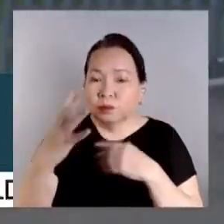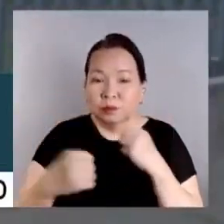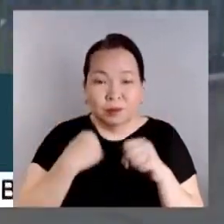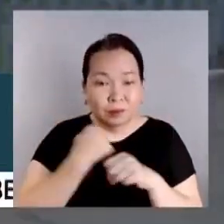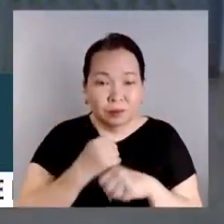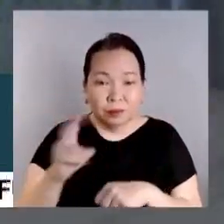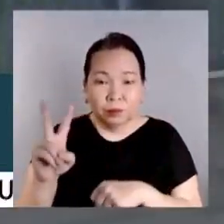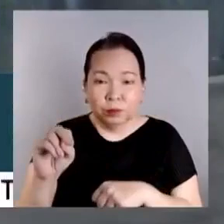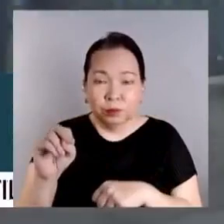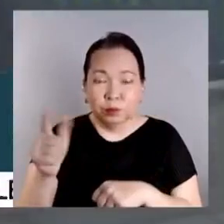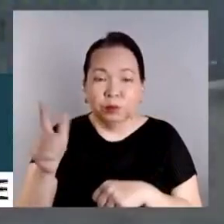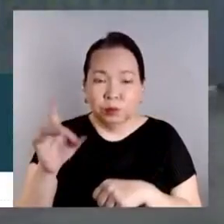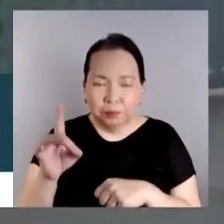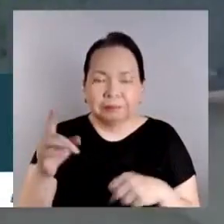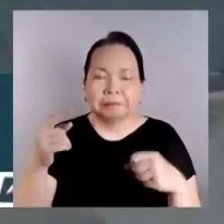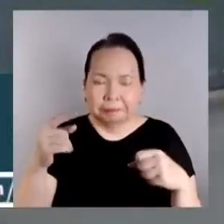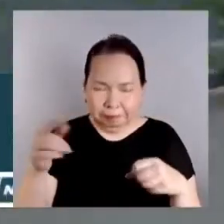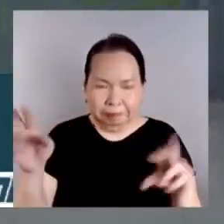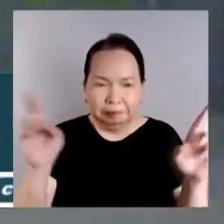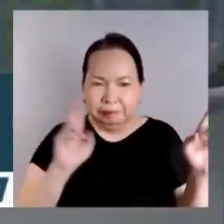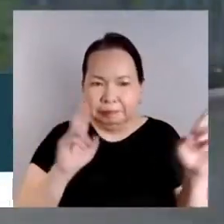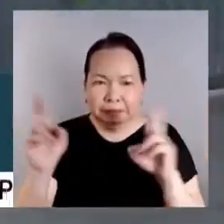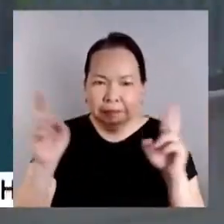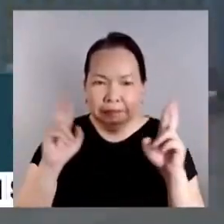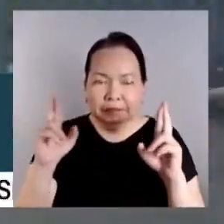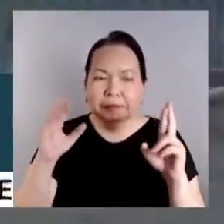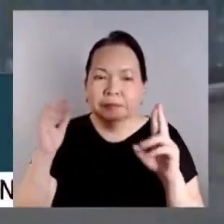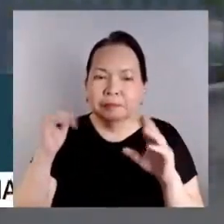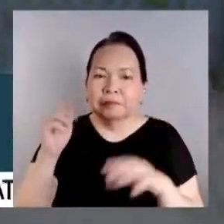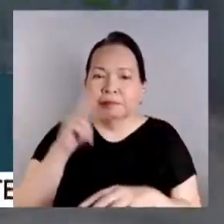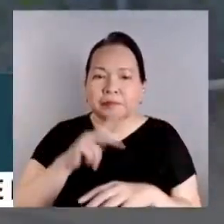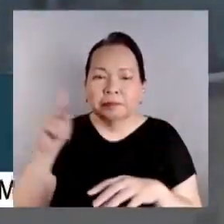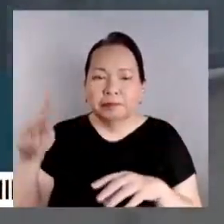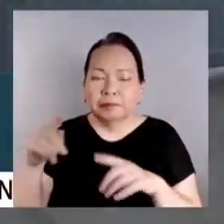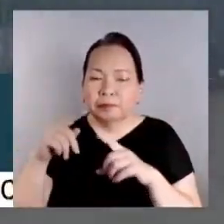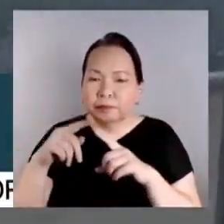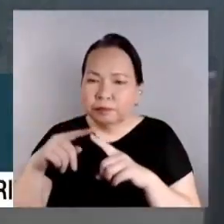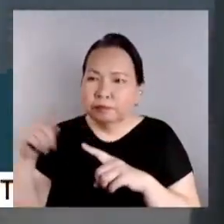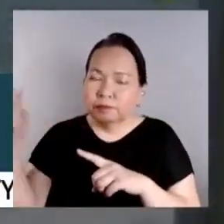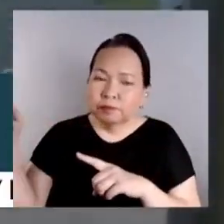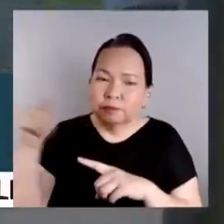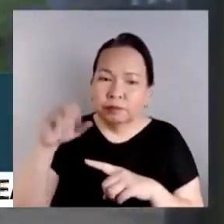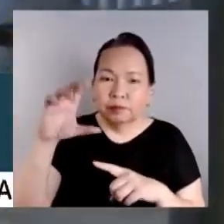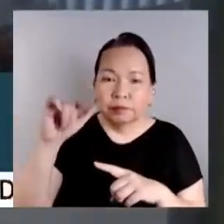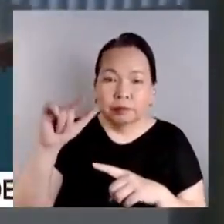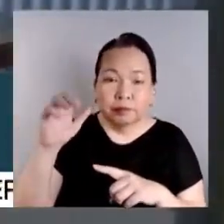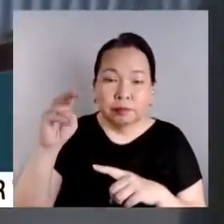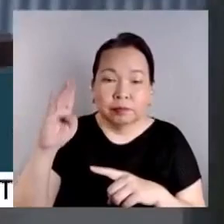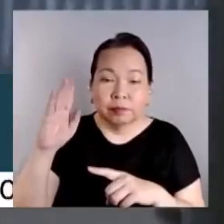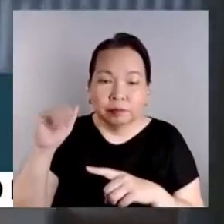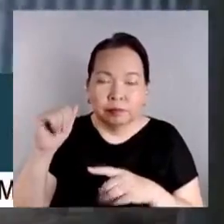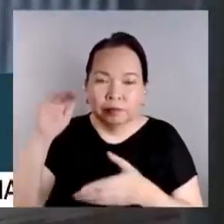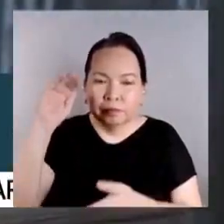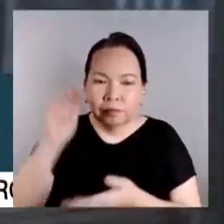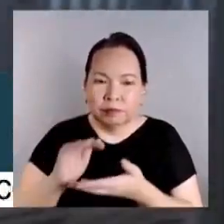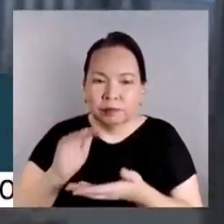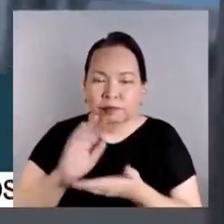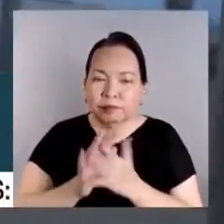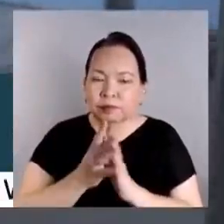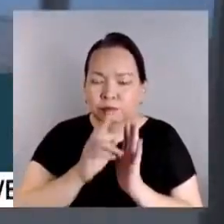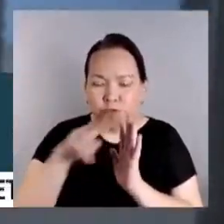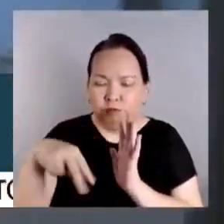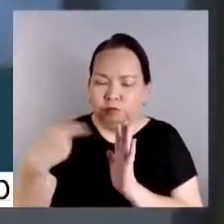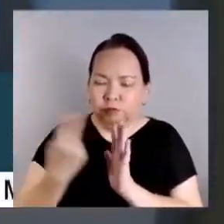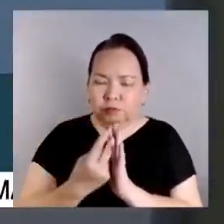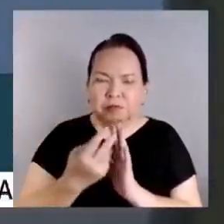they expect travel time from Clark to Calamba to go down by 2 hours from the current travel time of